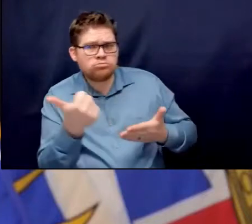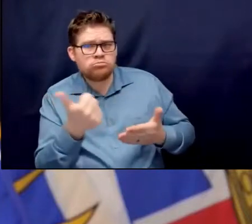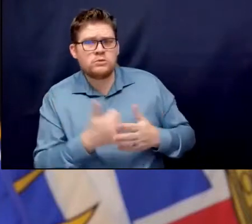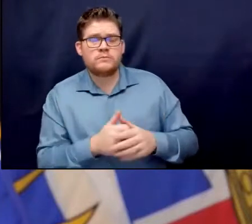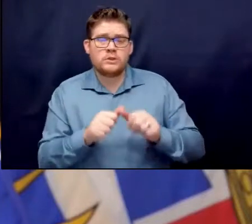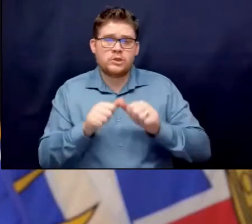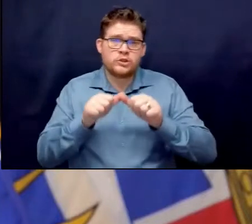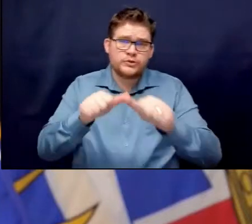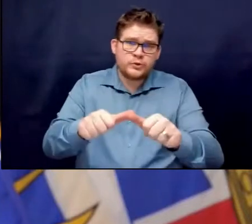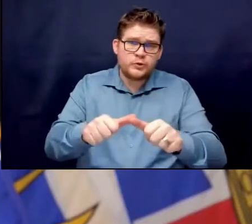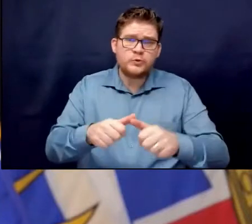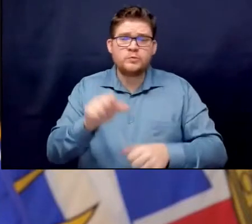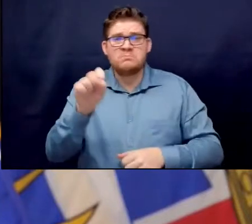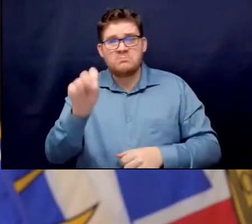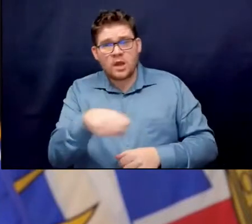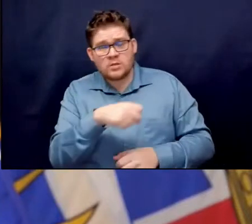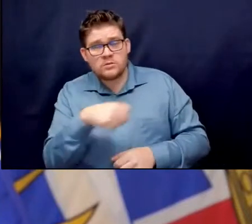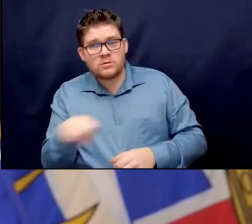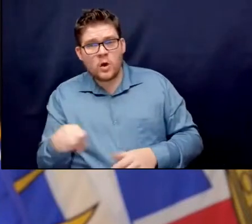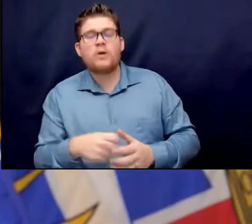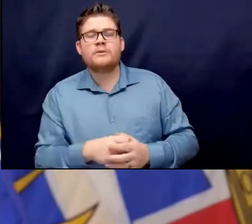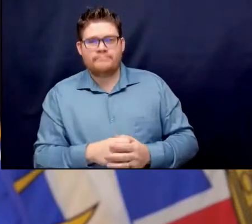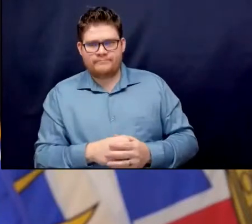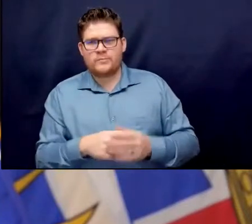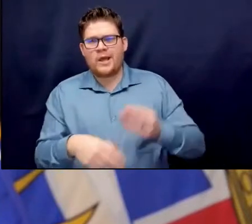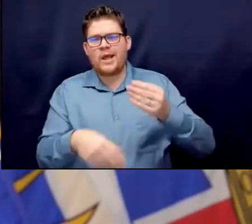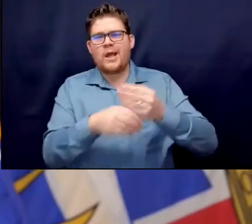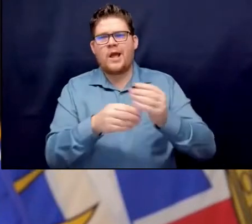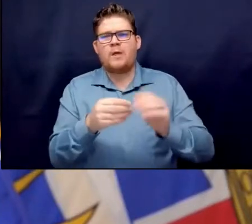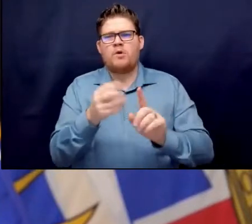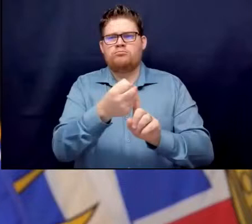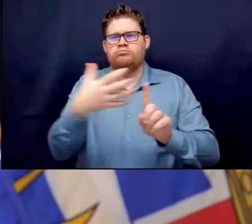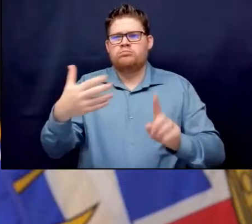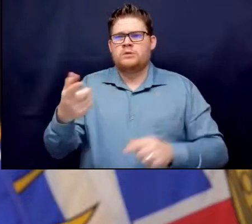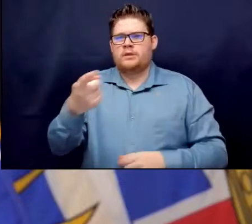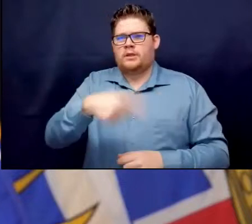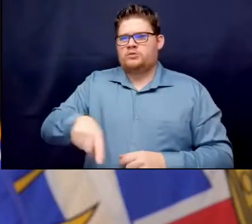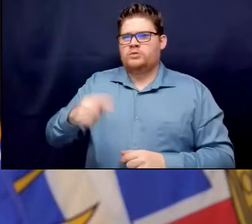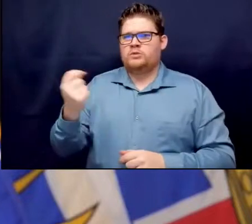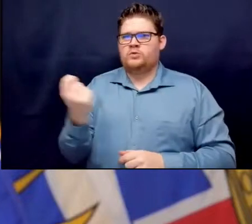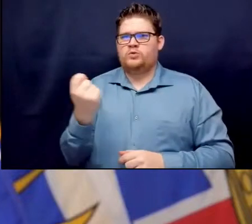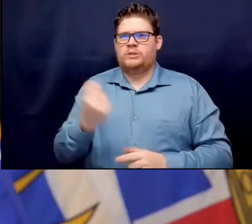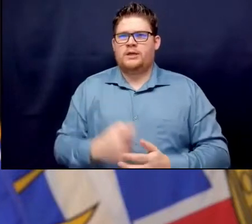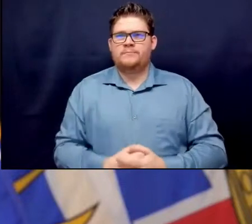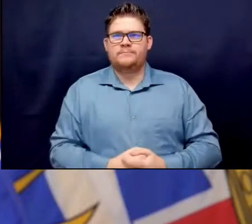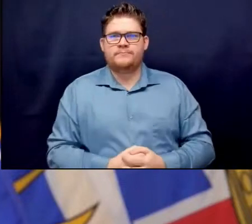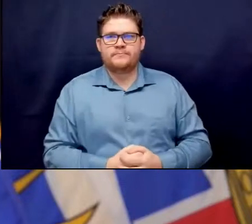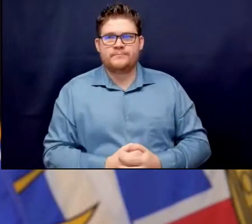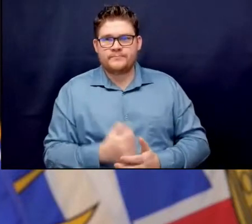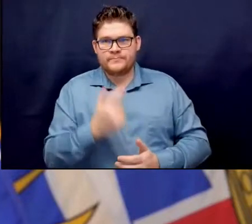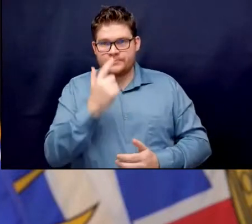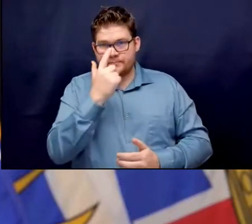that are in place and are they needed anymore. And I'll have more to say about that on Tuesday. Richard, do you have a